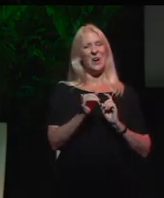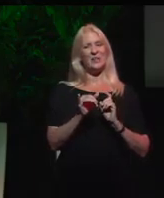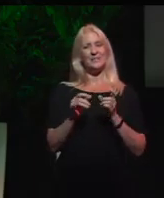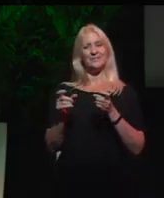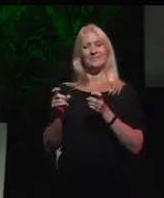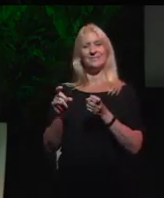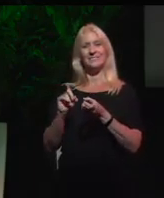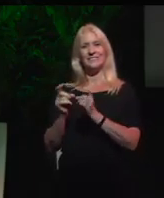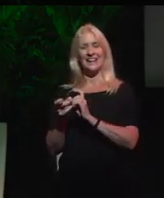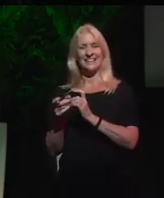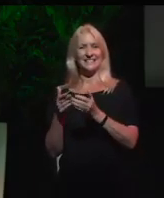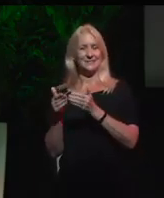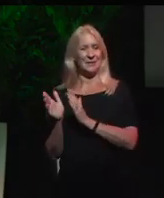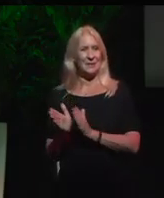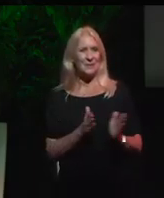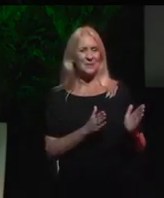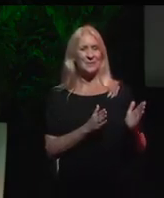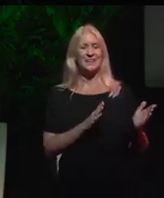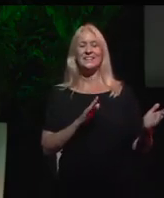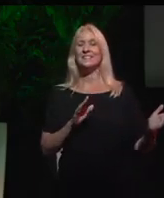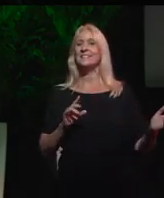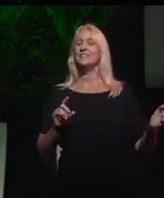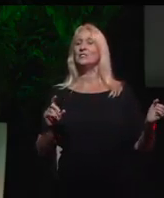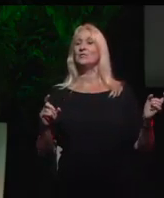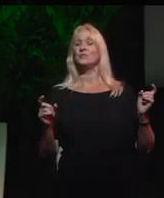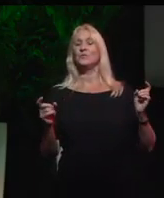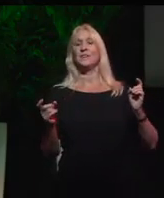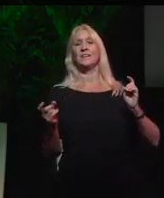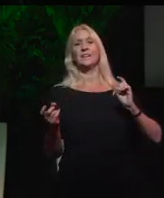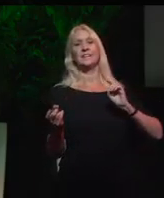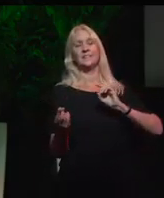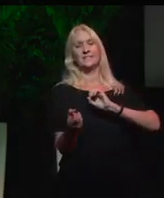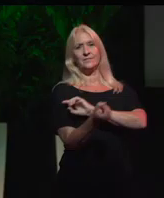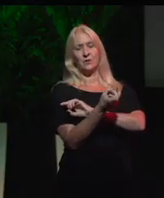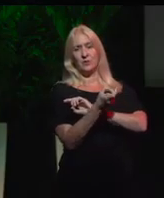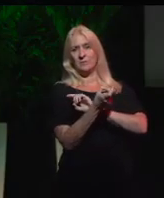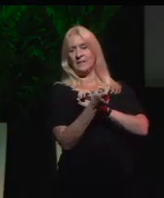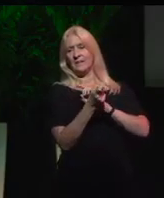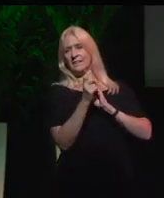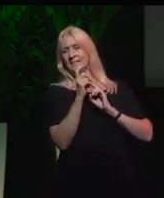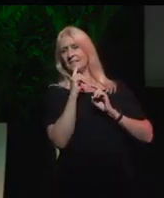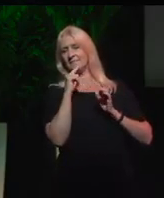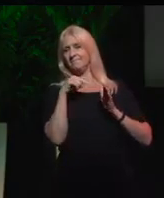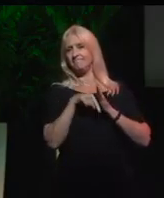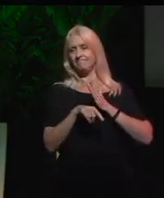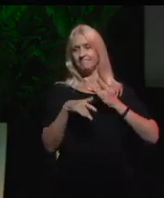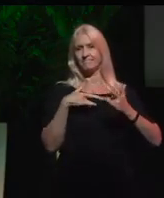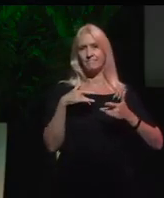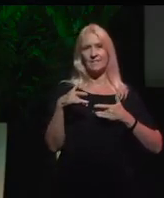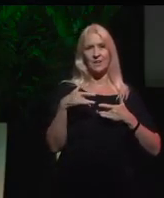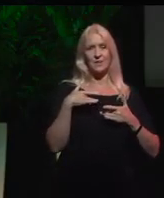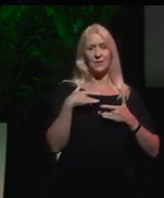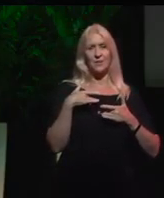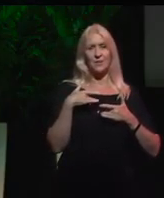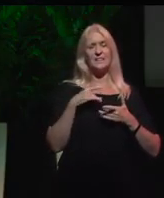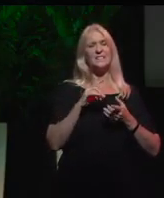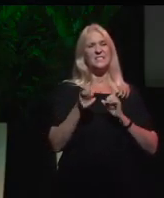order, transforming our deepest concerns into our greatest